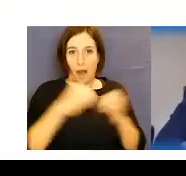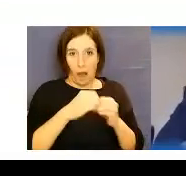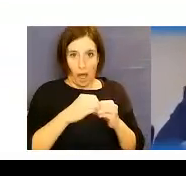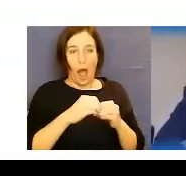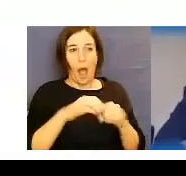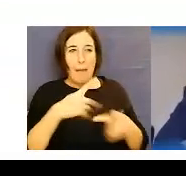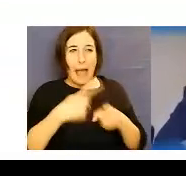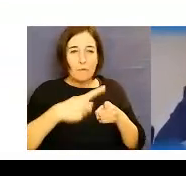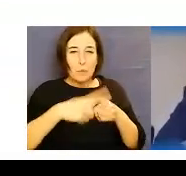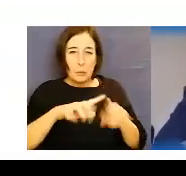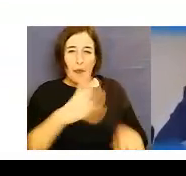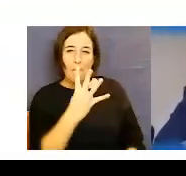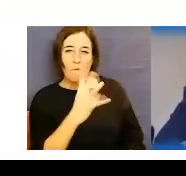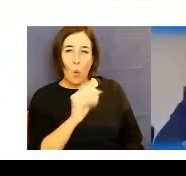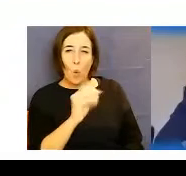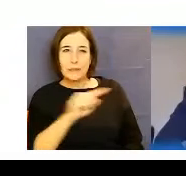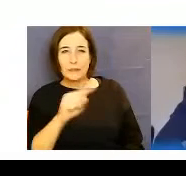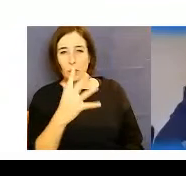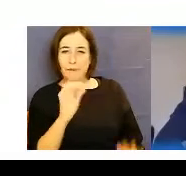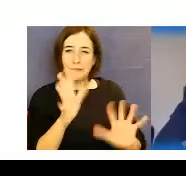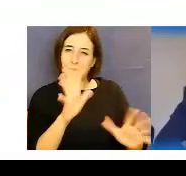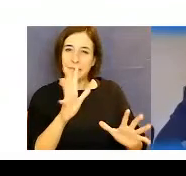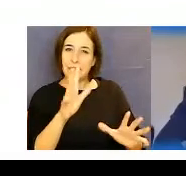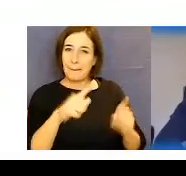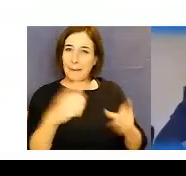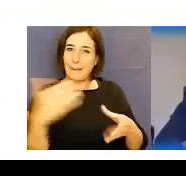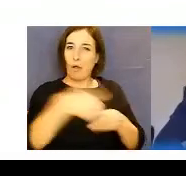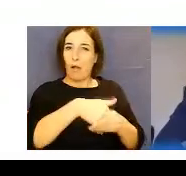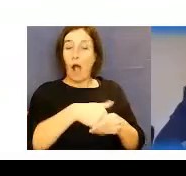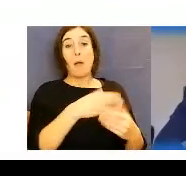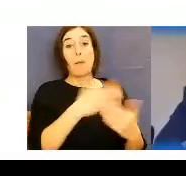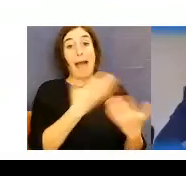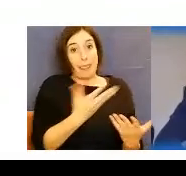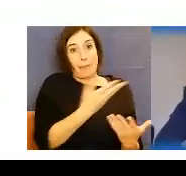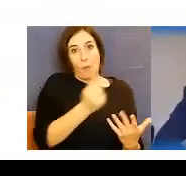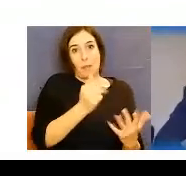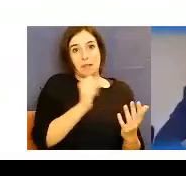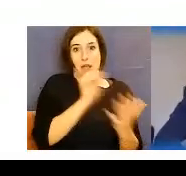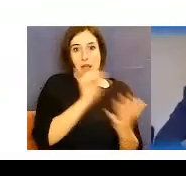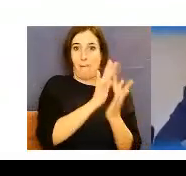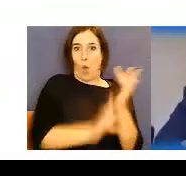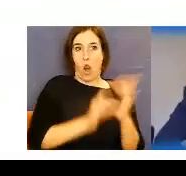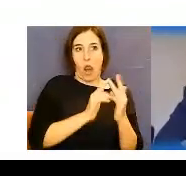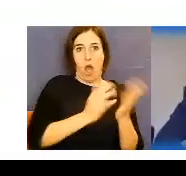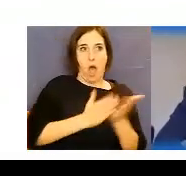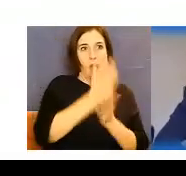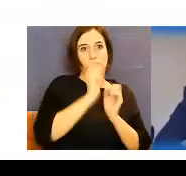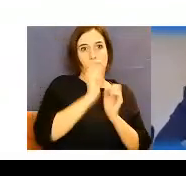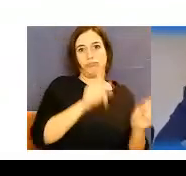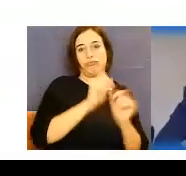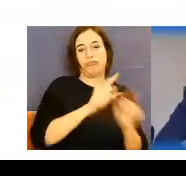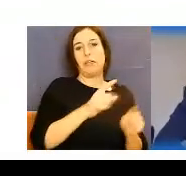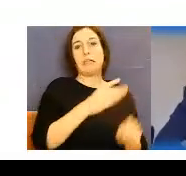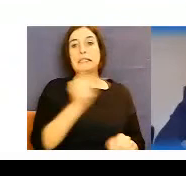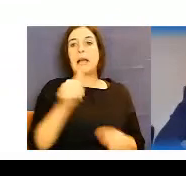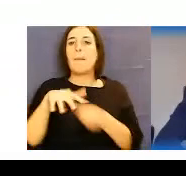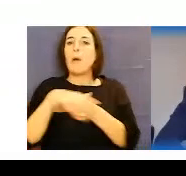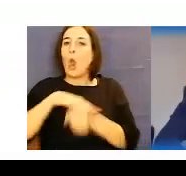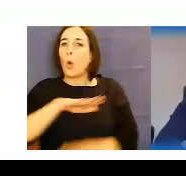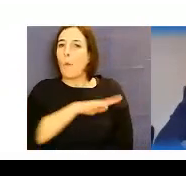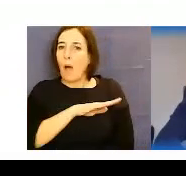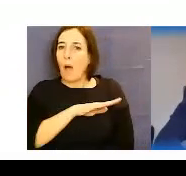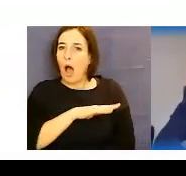each week. At the moment, some of it is being done online, some of it at local parks. And we started the cycling club, which